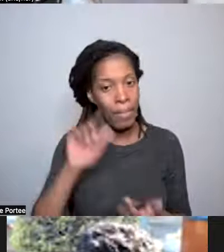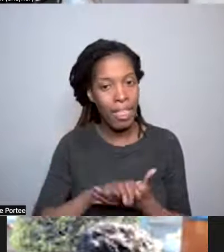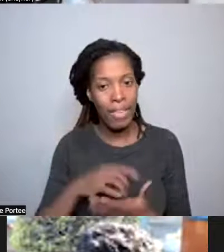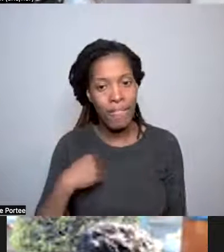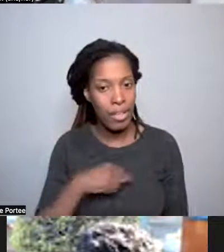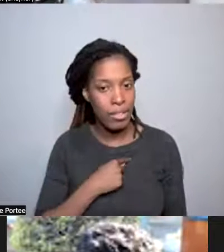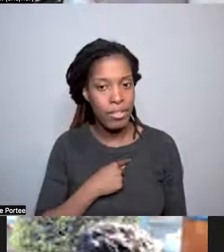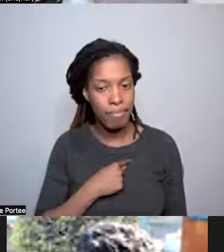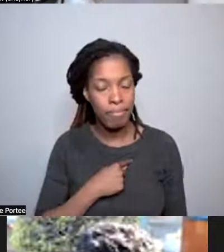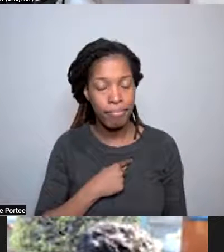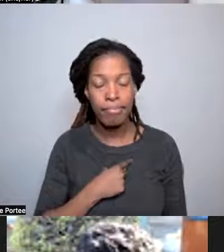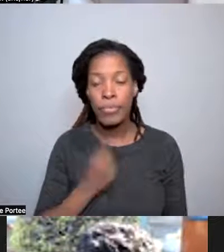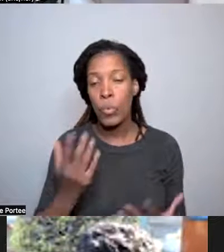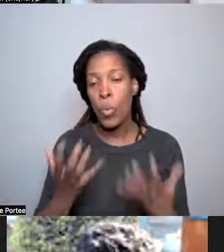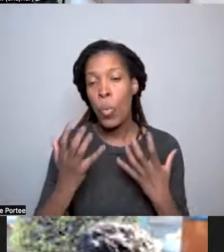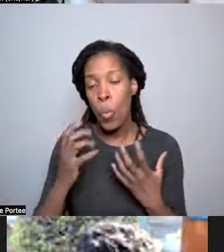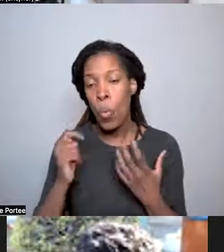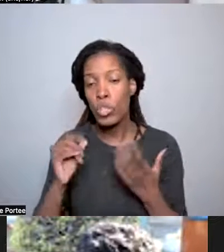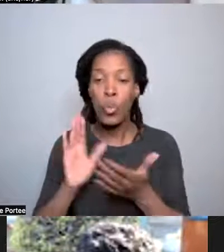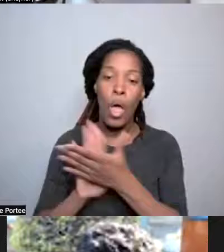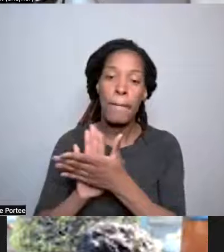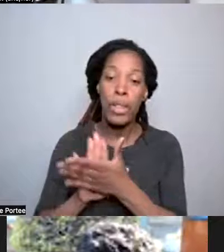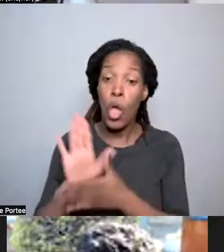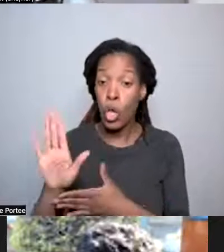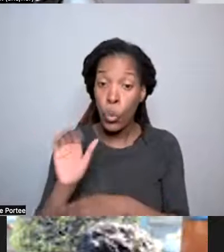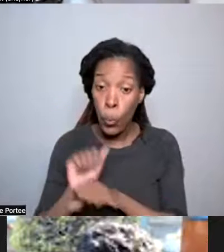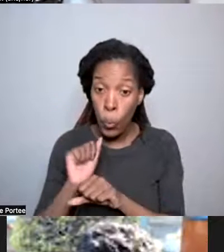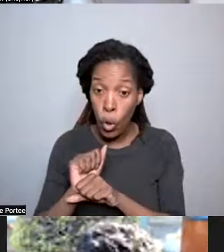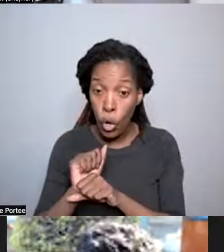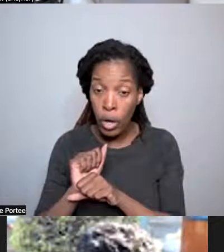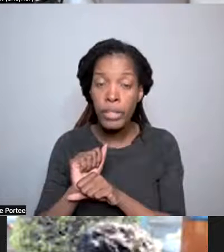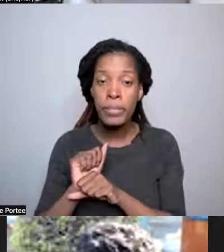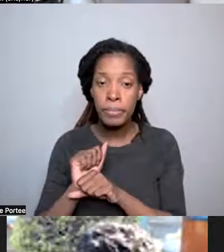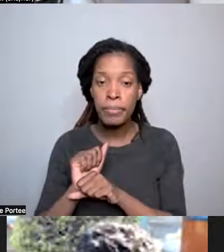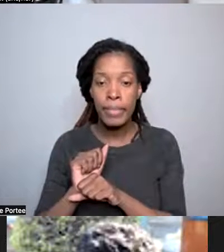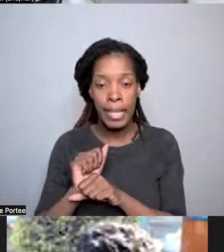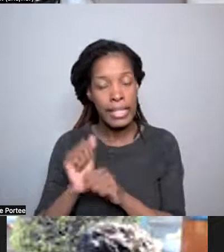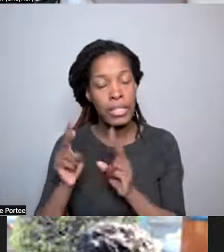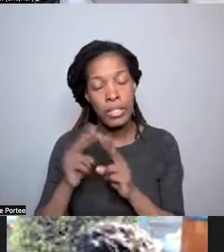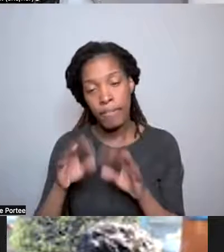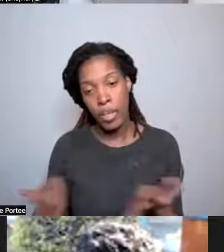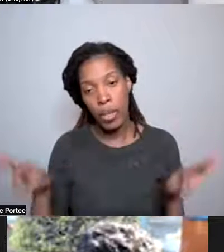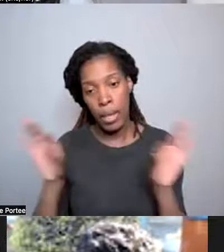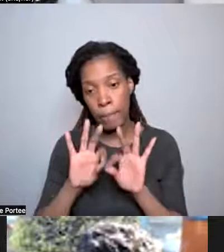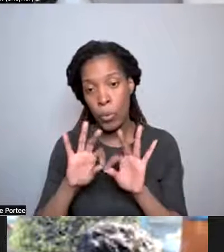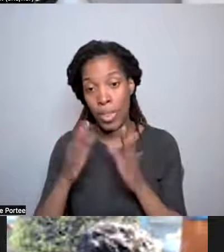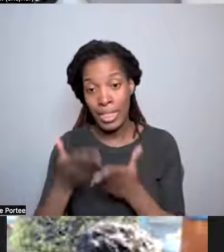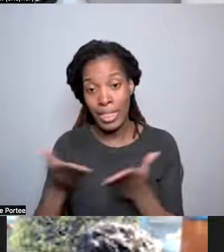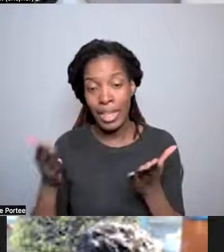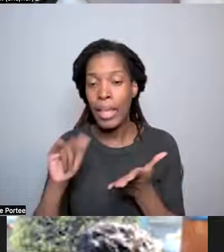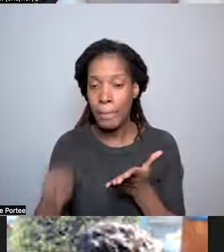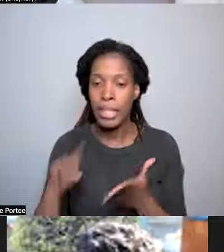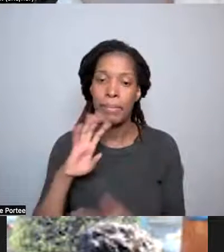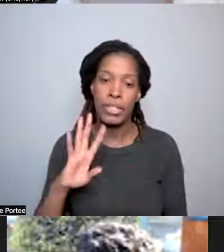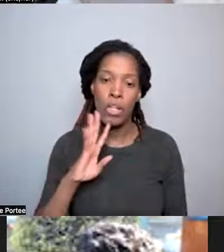we want to applaud the work that you're doing, and it's something very important that needs to be talked